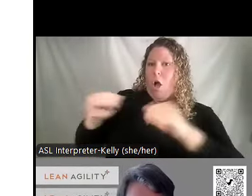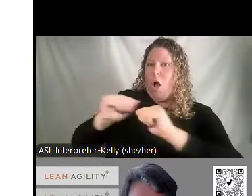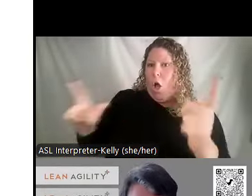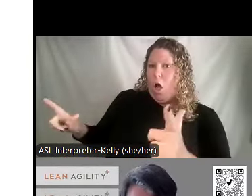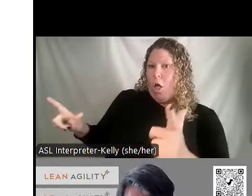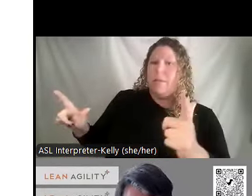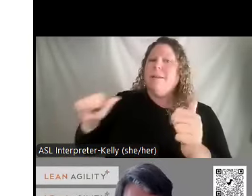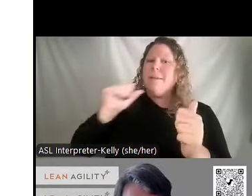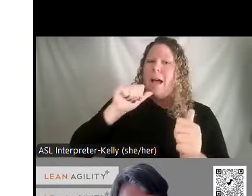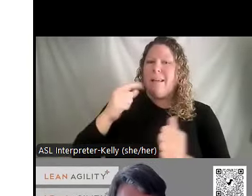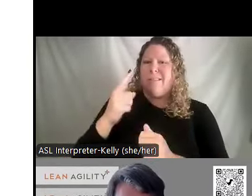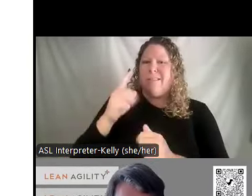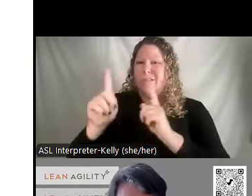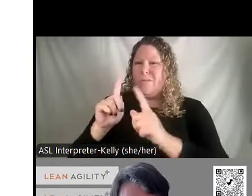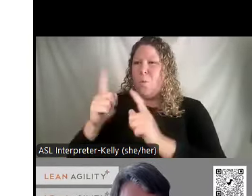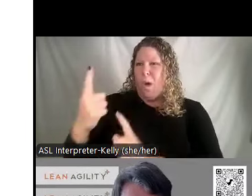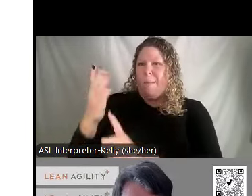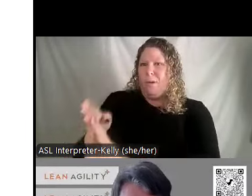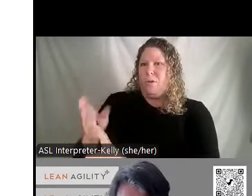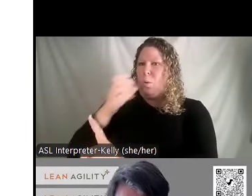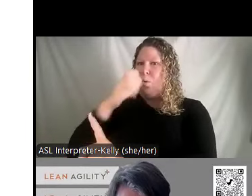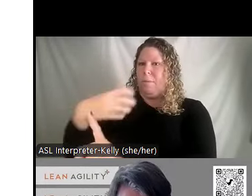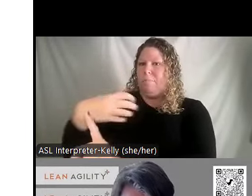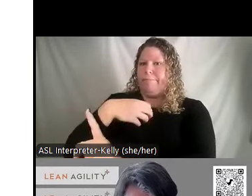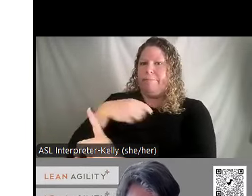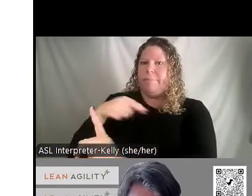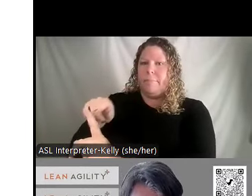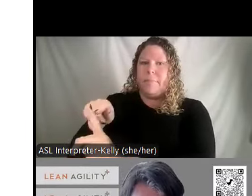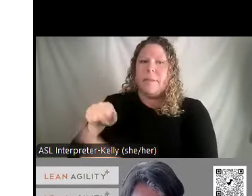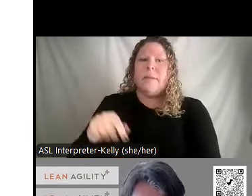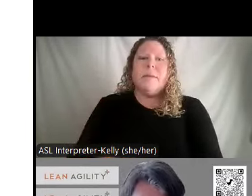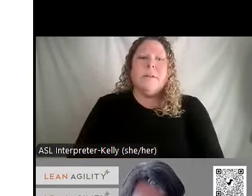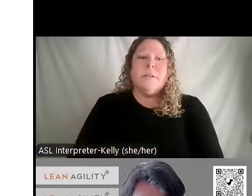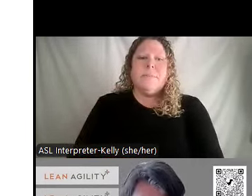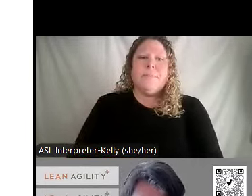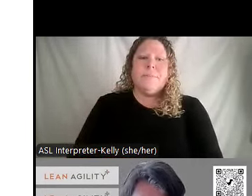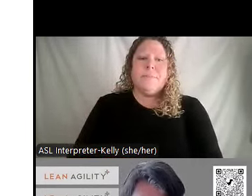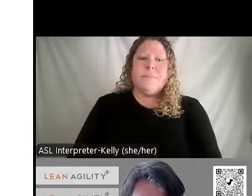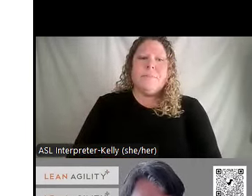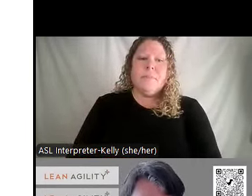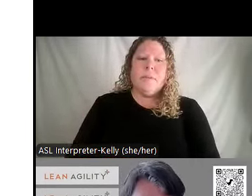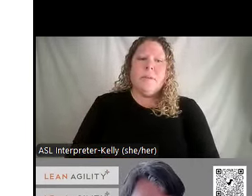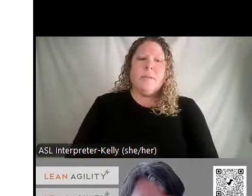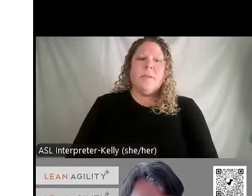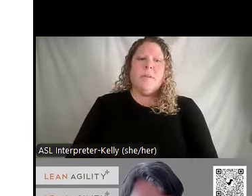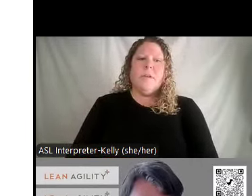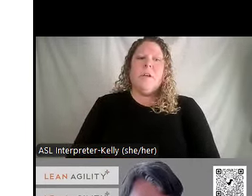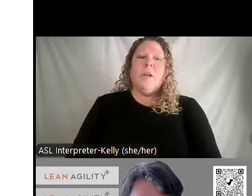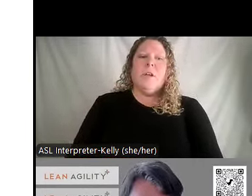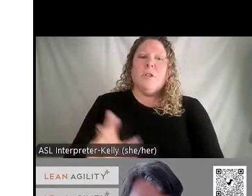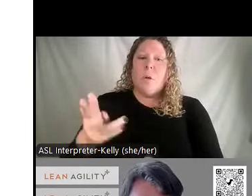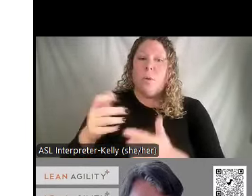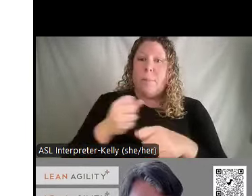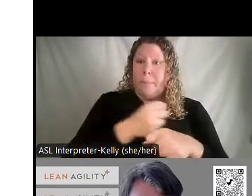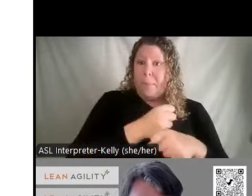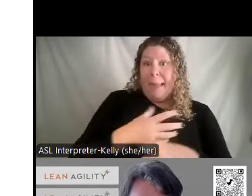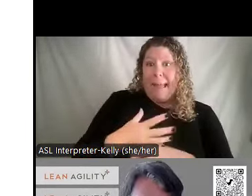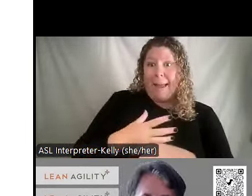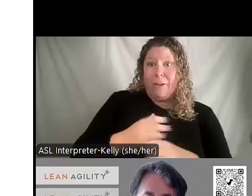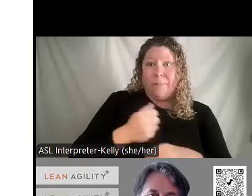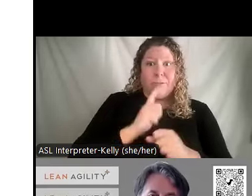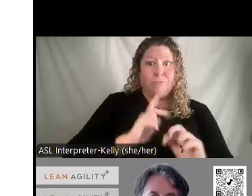prepare what are those objections and how might I address them when they come up. So actually encourage objections to